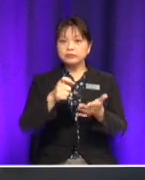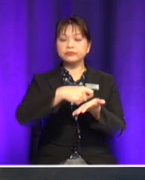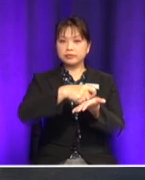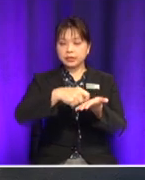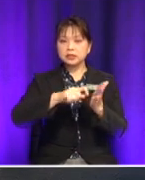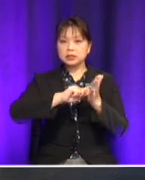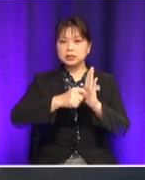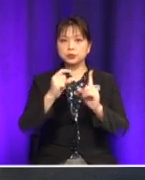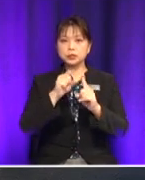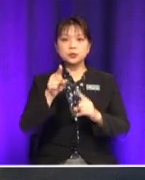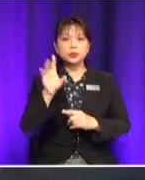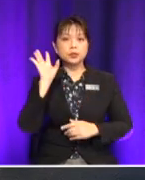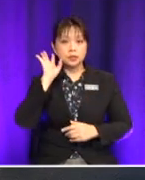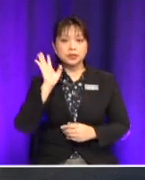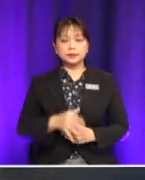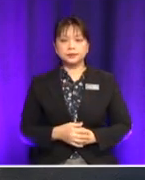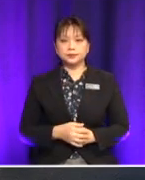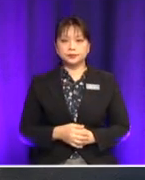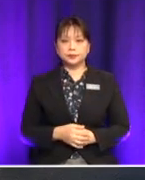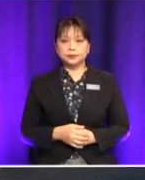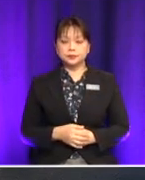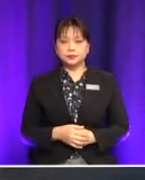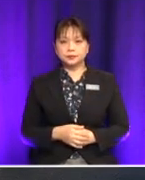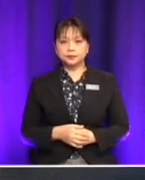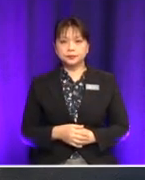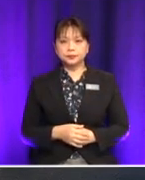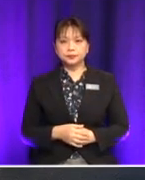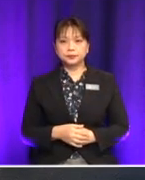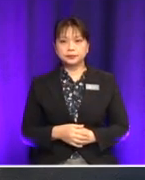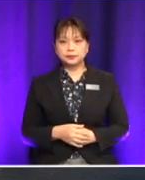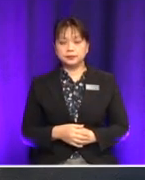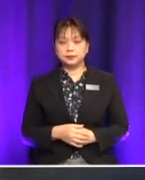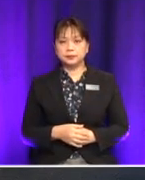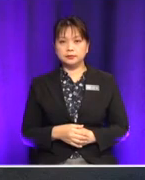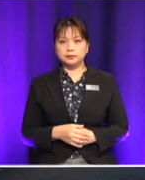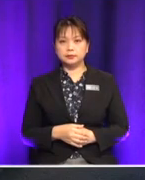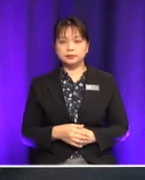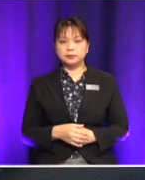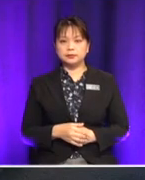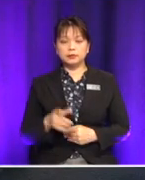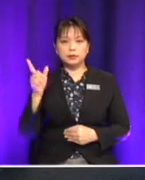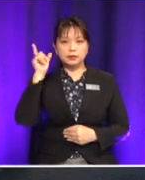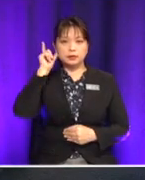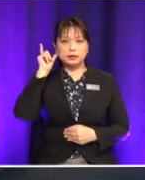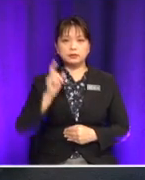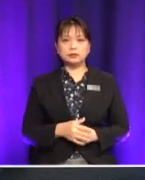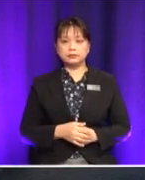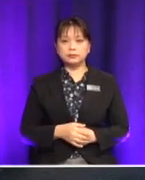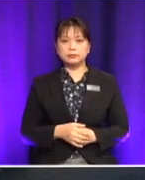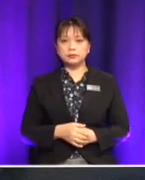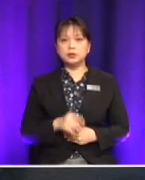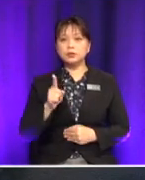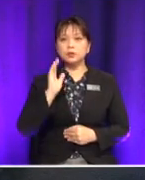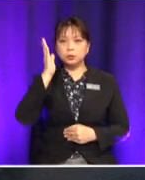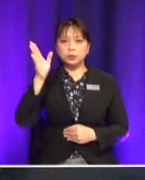you hear from the audio, guys. All right. Okay, so let's hear the audio then. Mm-hmm. Listen. You will